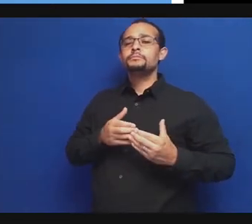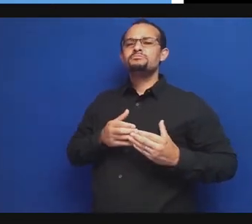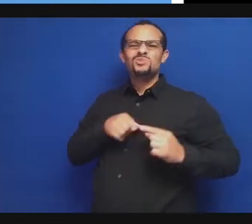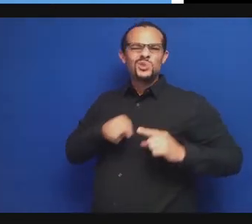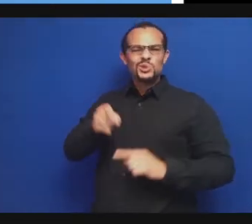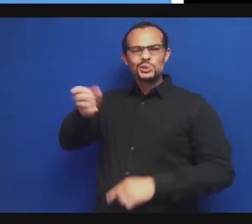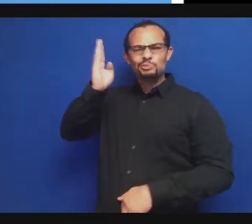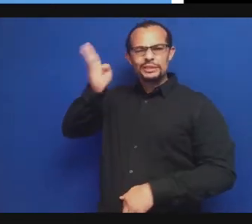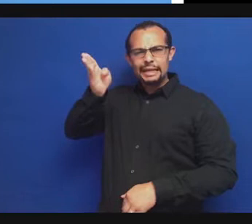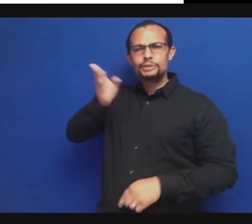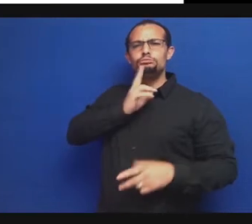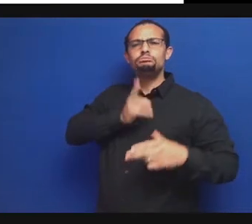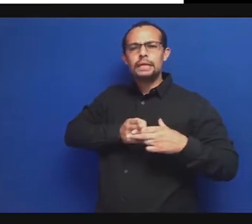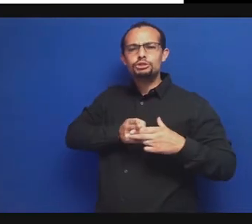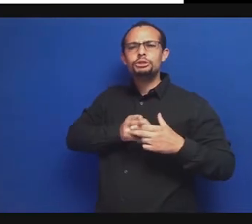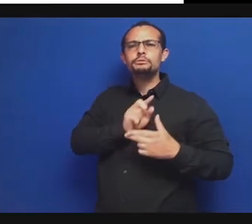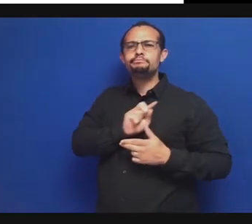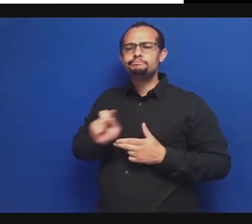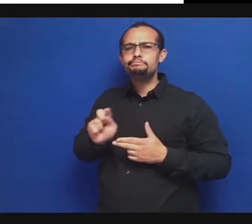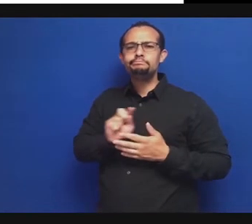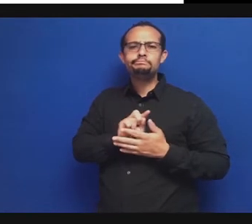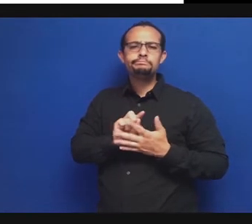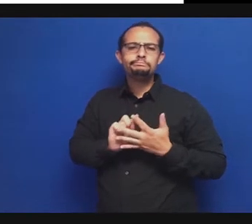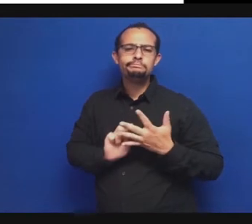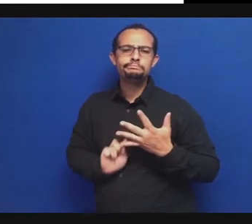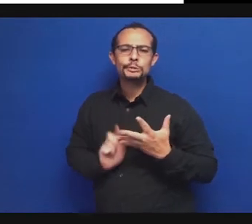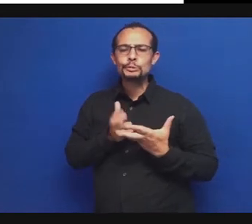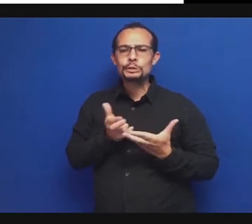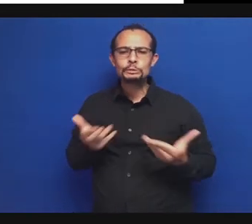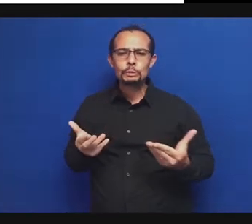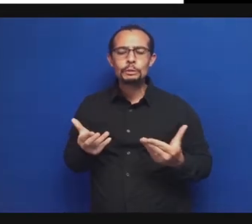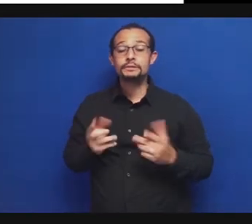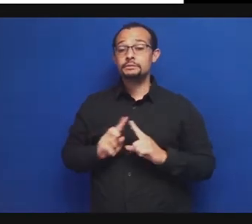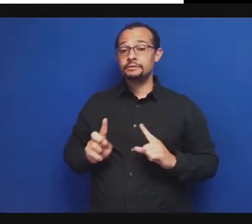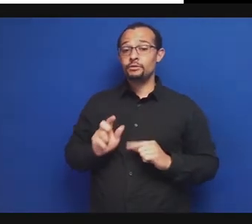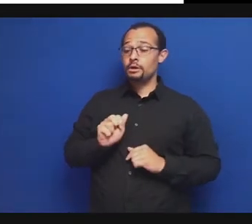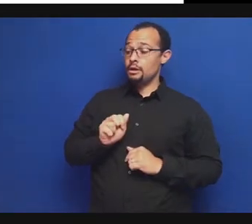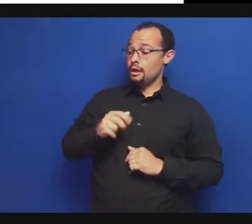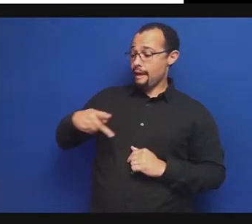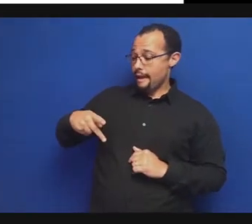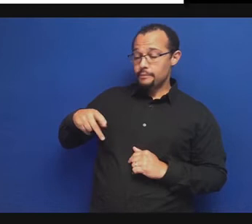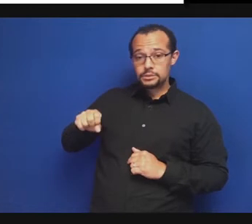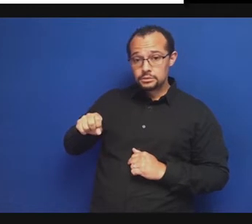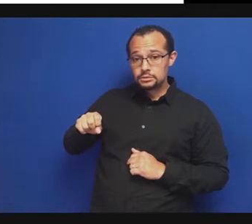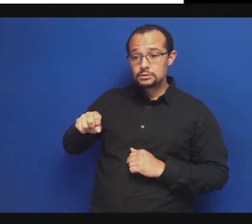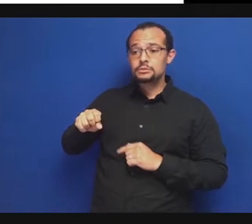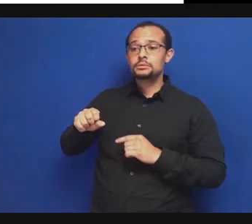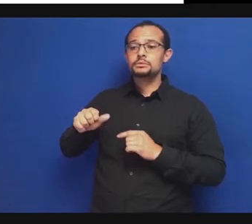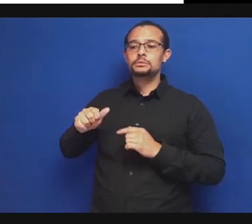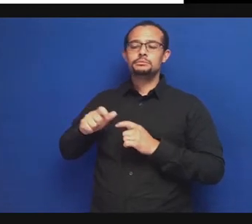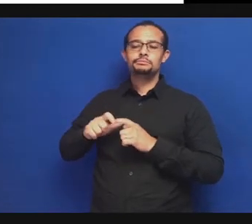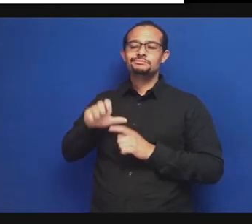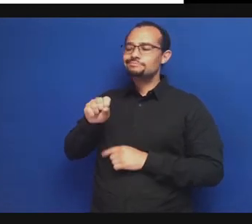recall. We had these Sesame Street and calming and relaxation applications